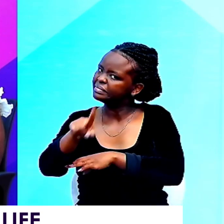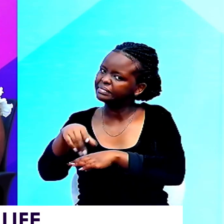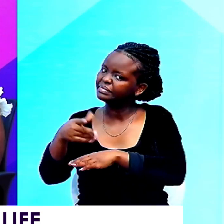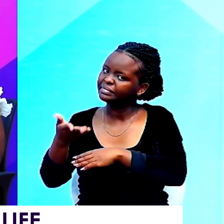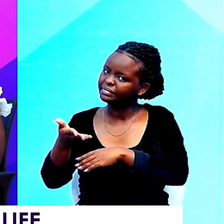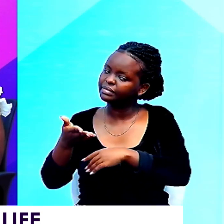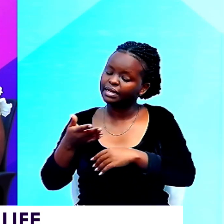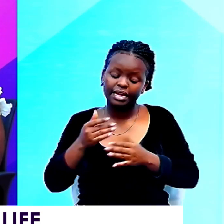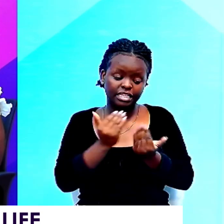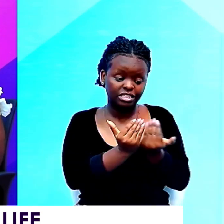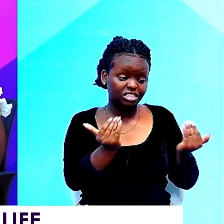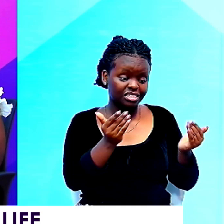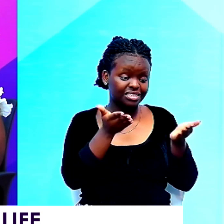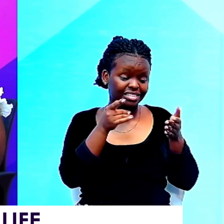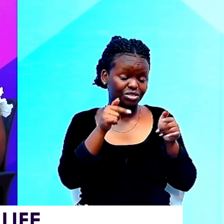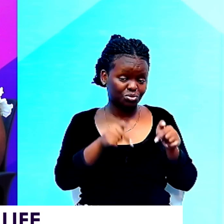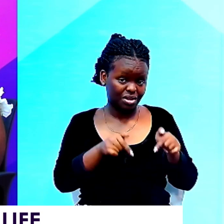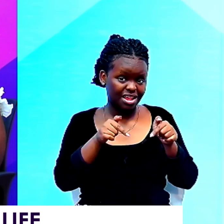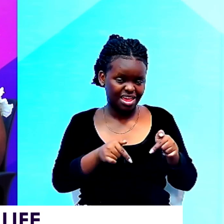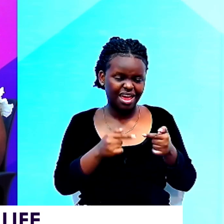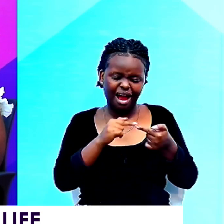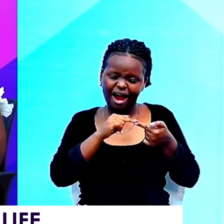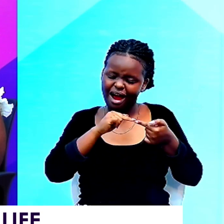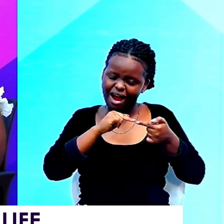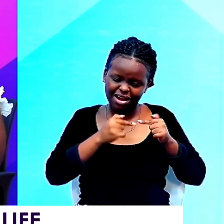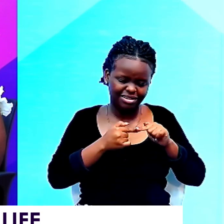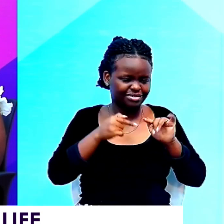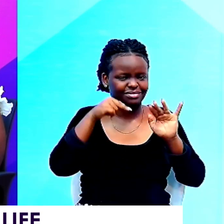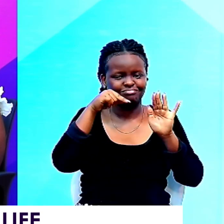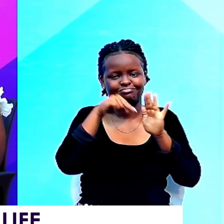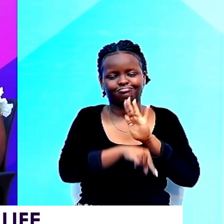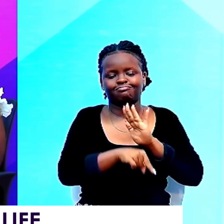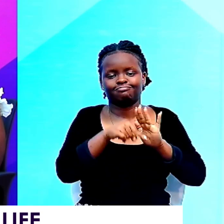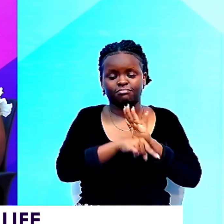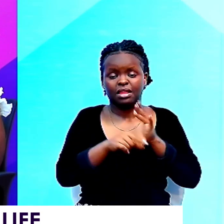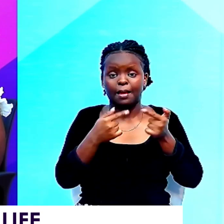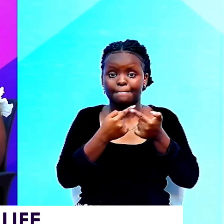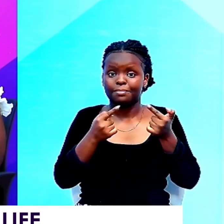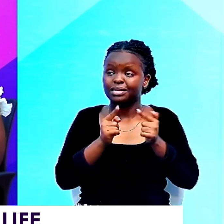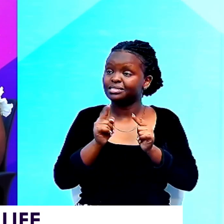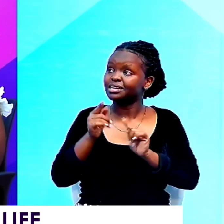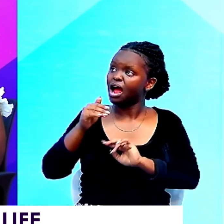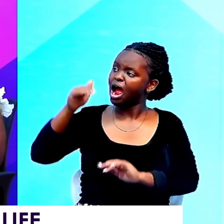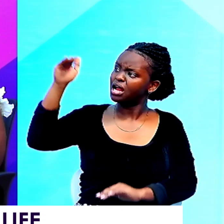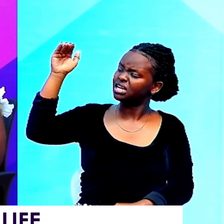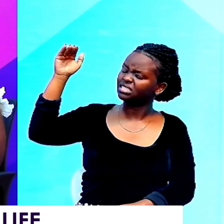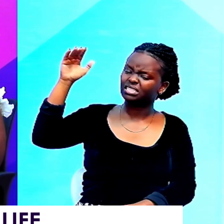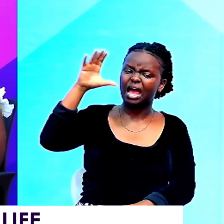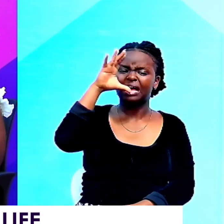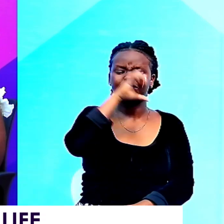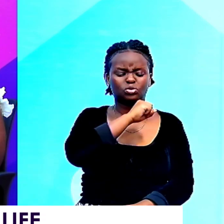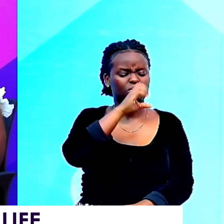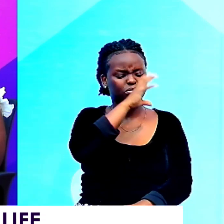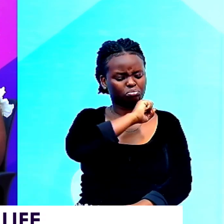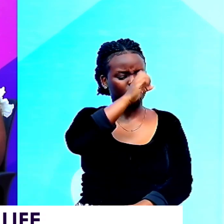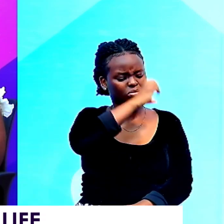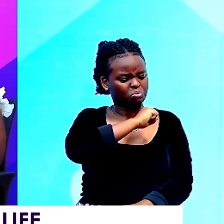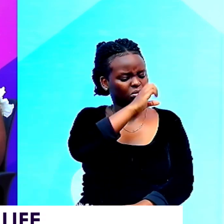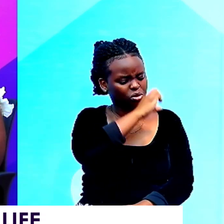many children in this life are hurting. But the adults have assumed so much.